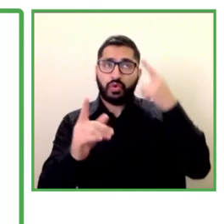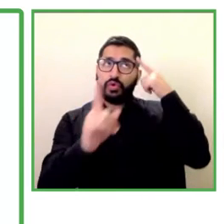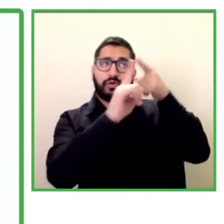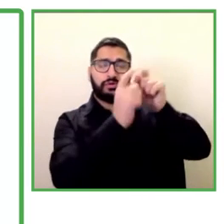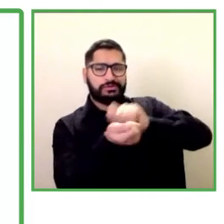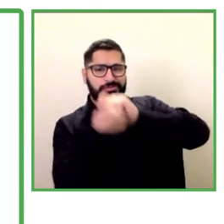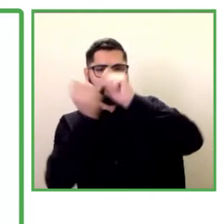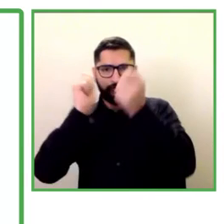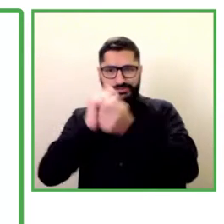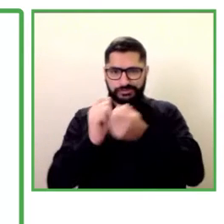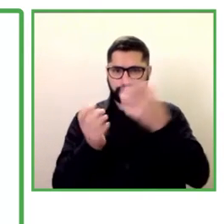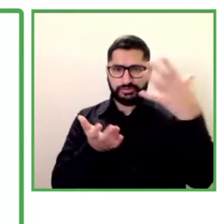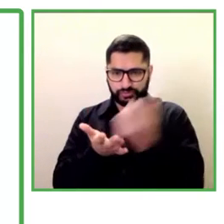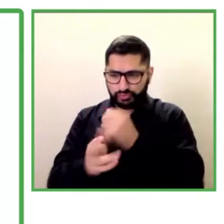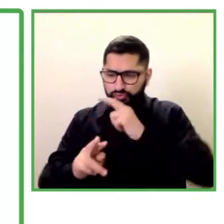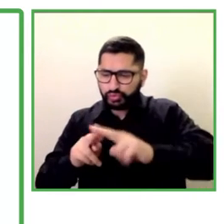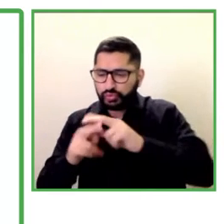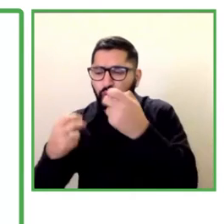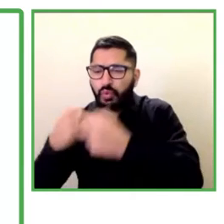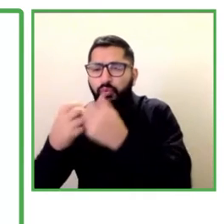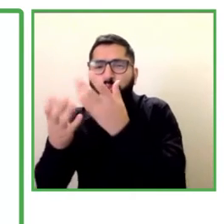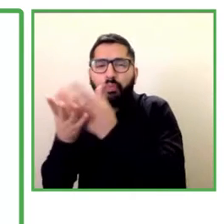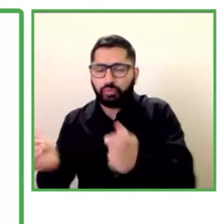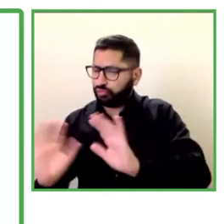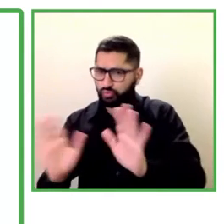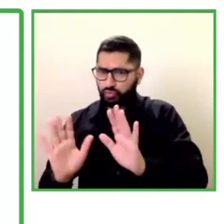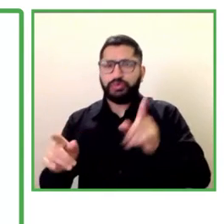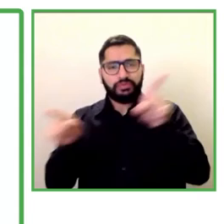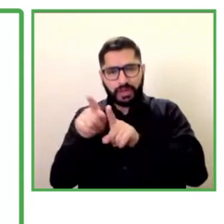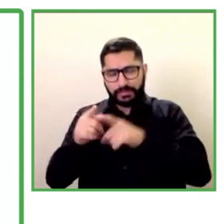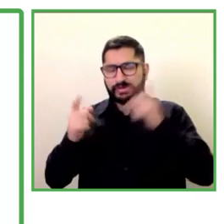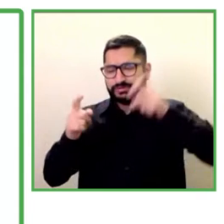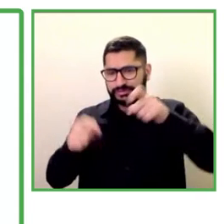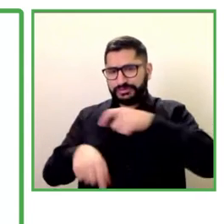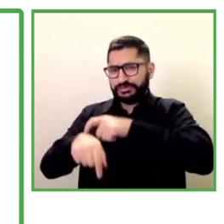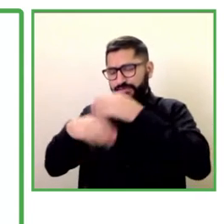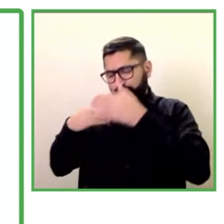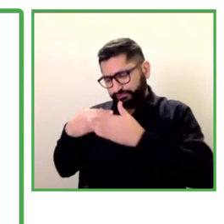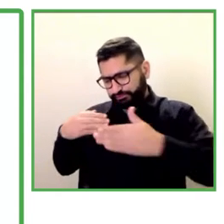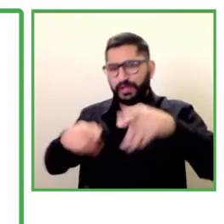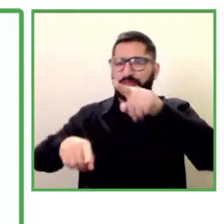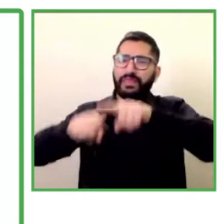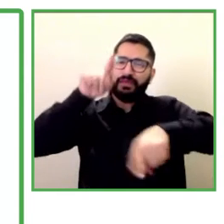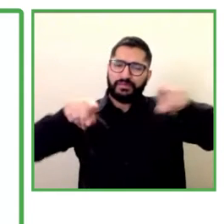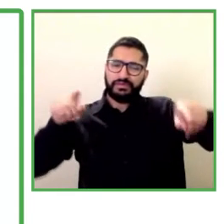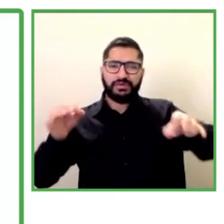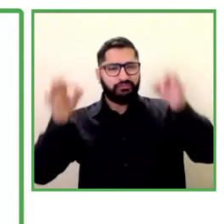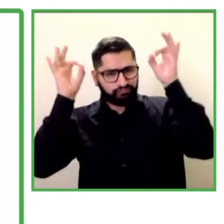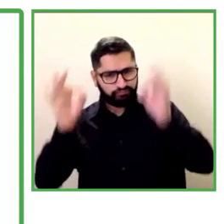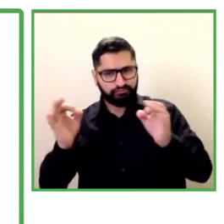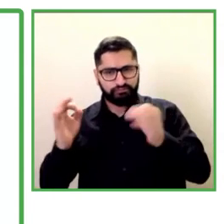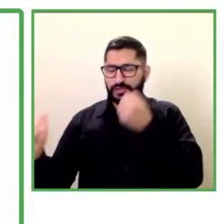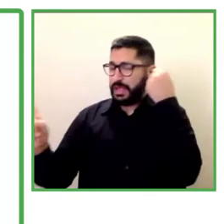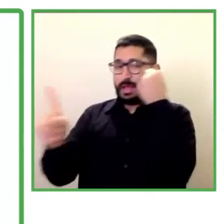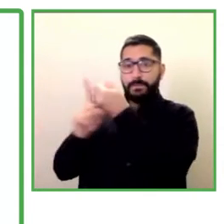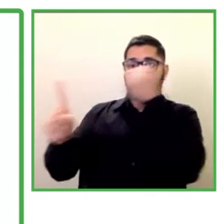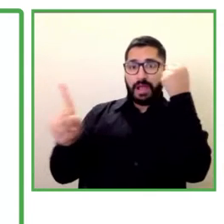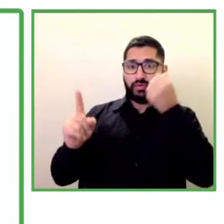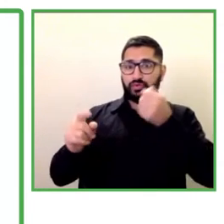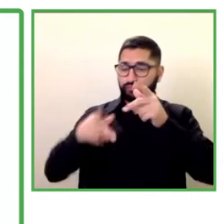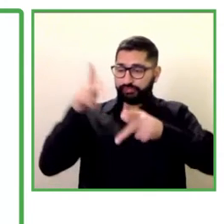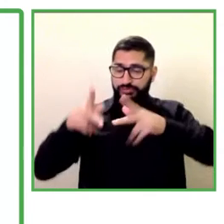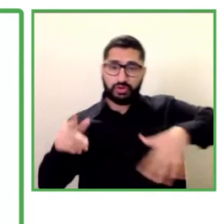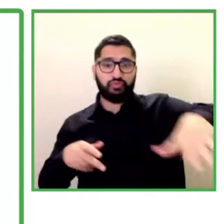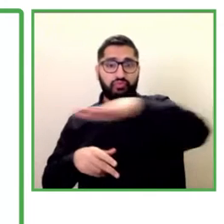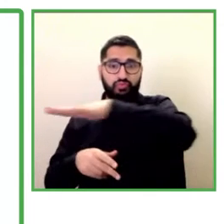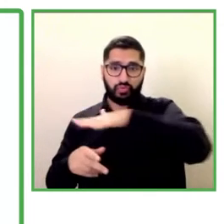challenge with no single solution and not sustained in time either. The current context